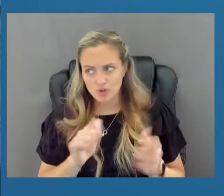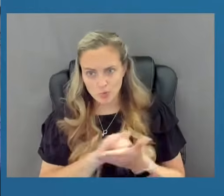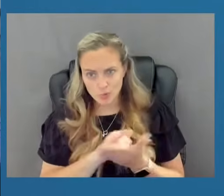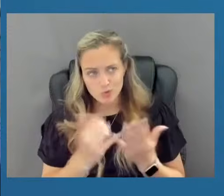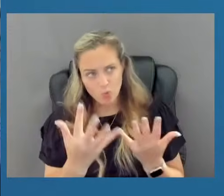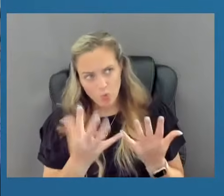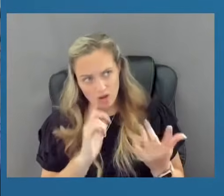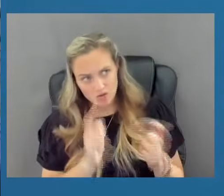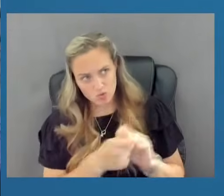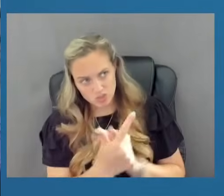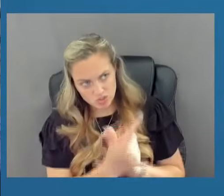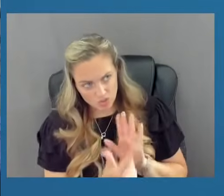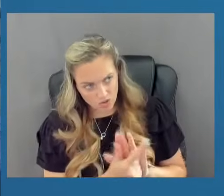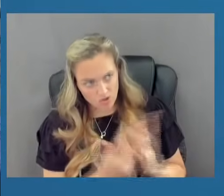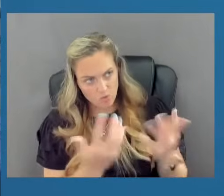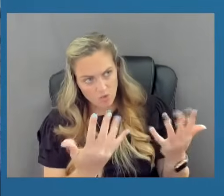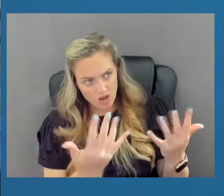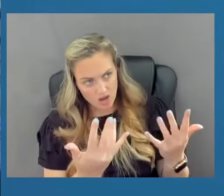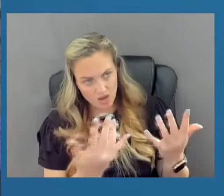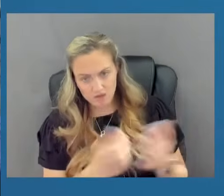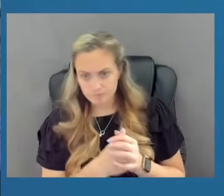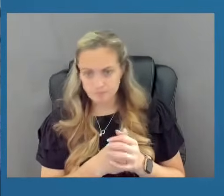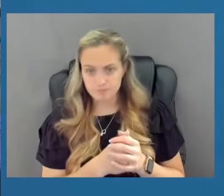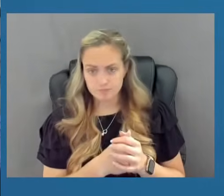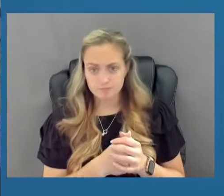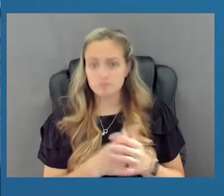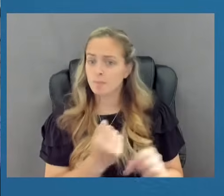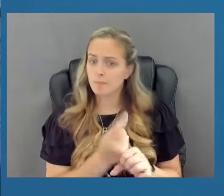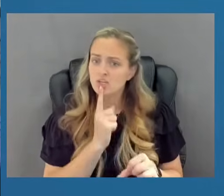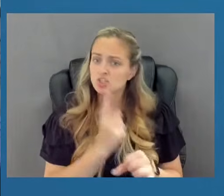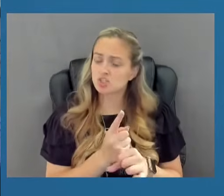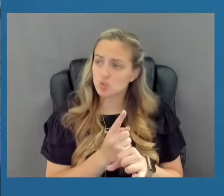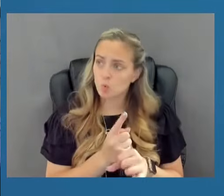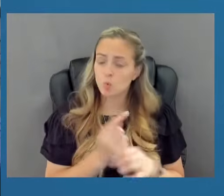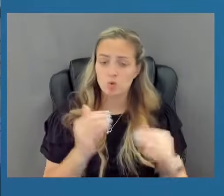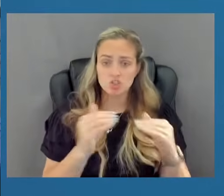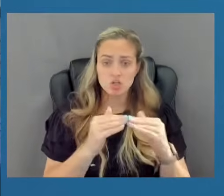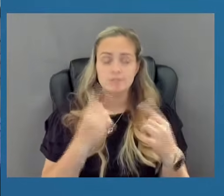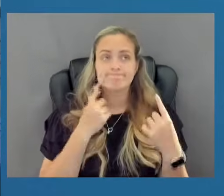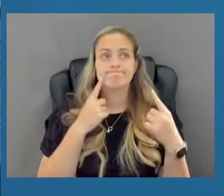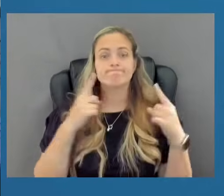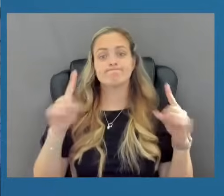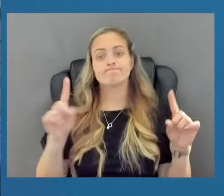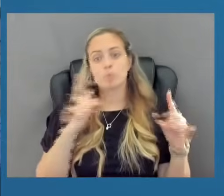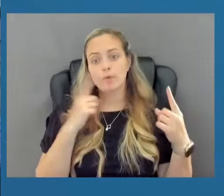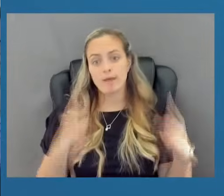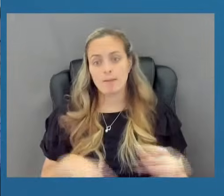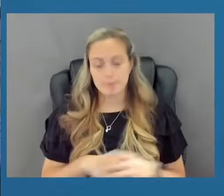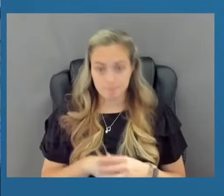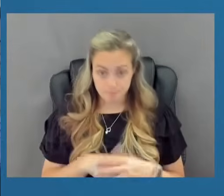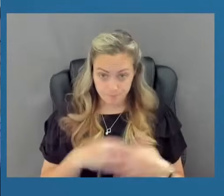what was right by them, to make sure that justice is finally delivered. So,